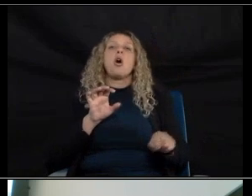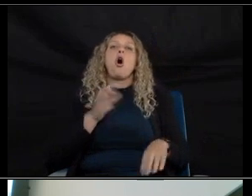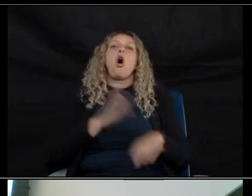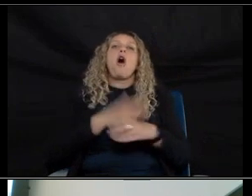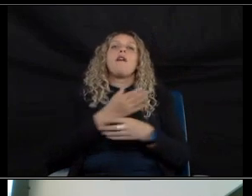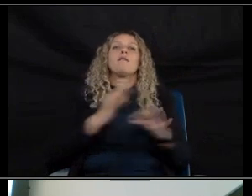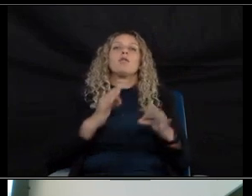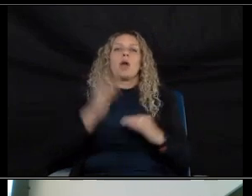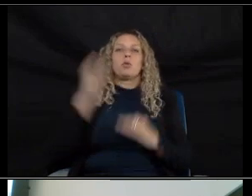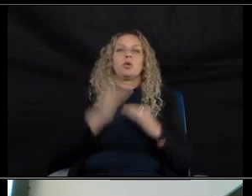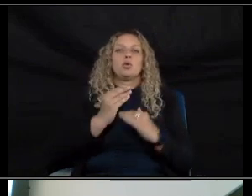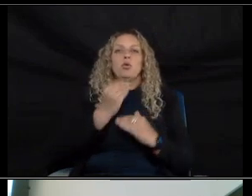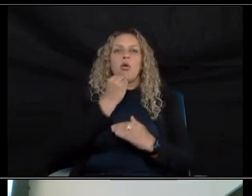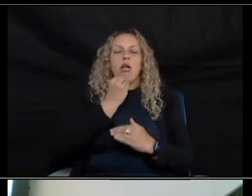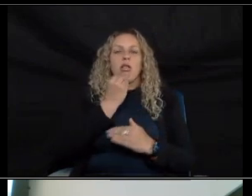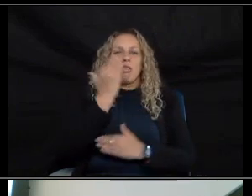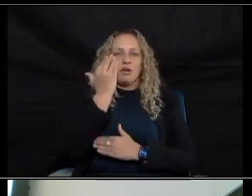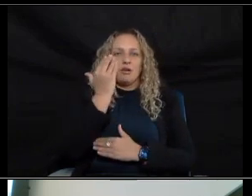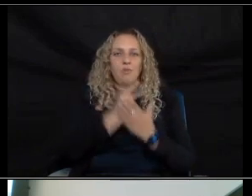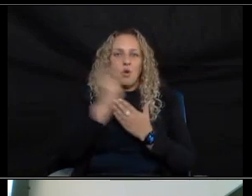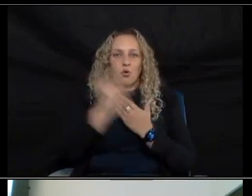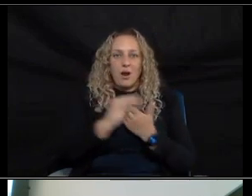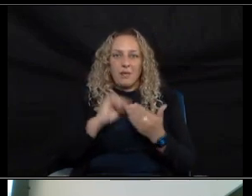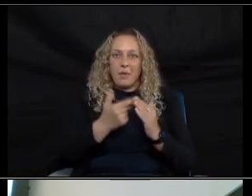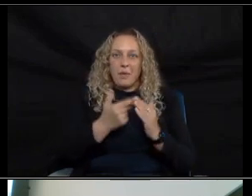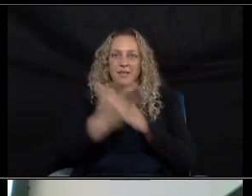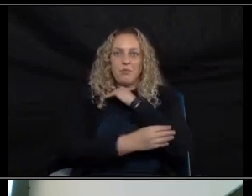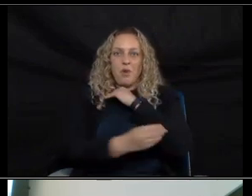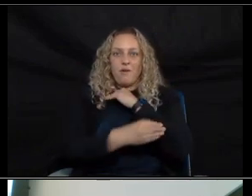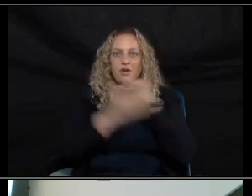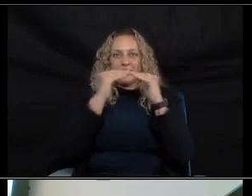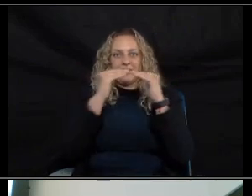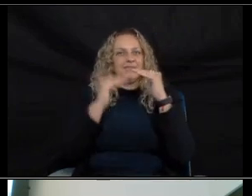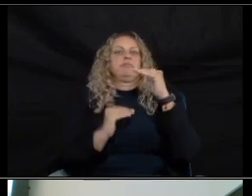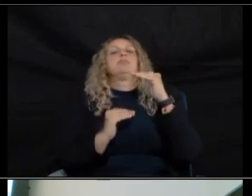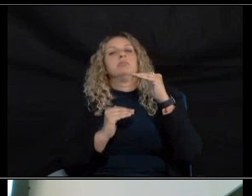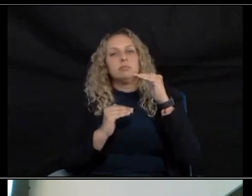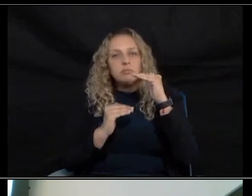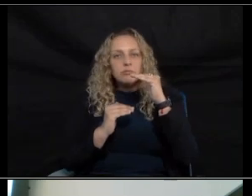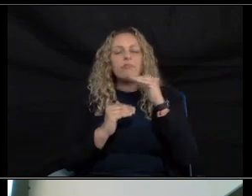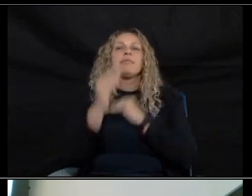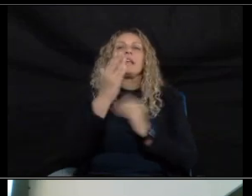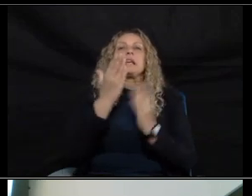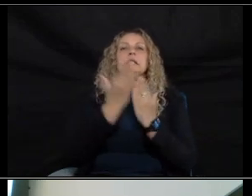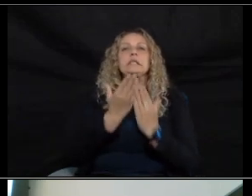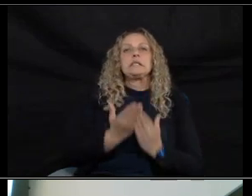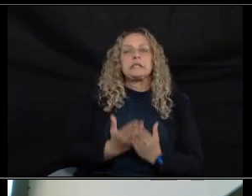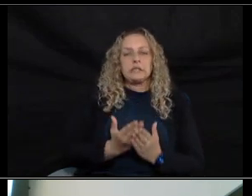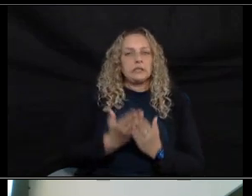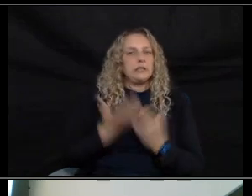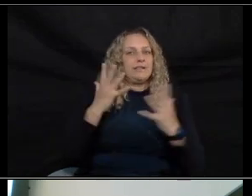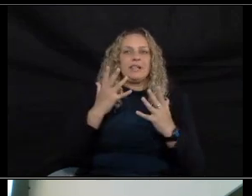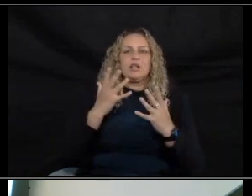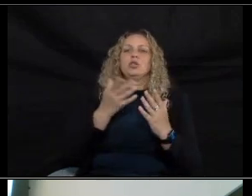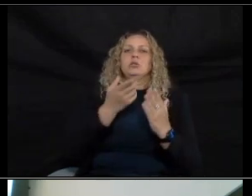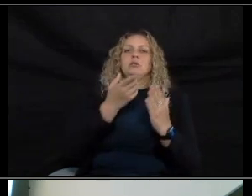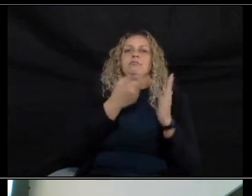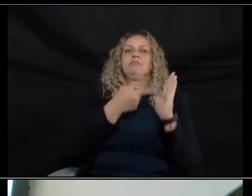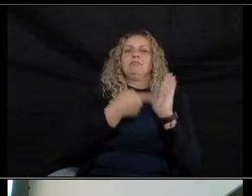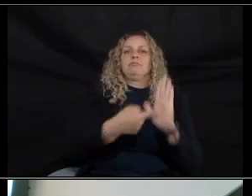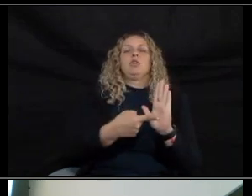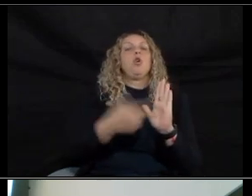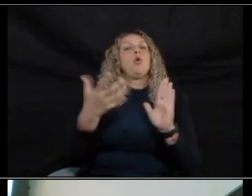or reduced lunch program, which means they're living below the poverty level. Statistically, it has been shown time and again, families who